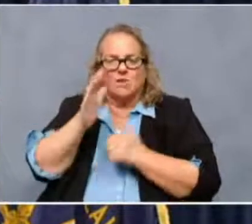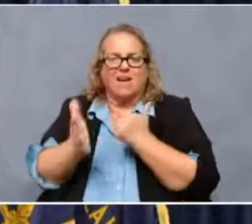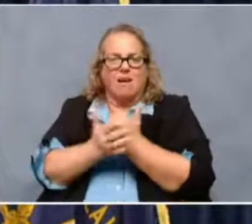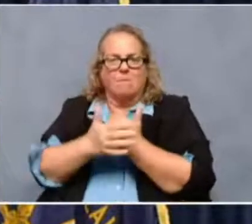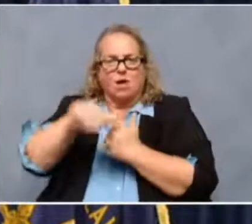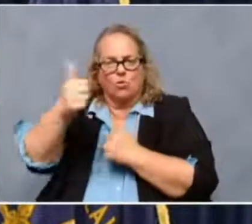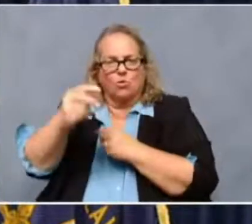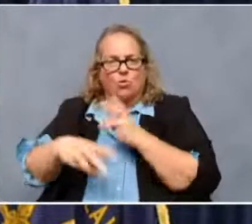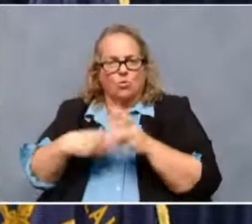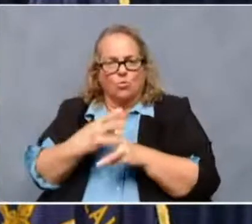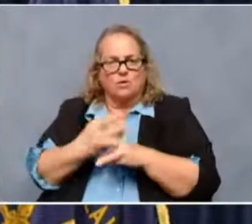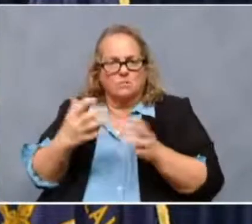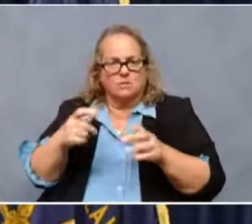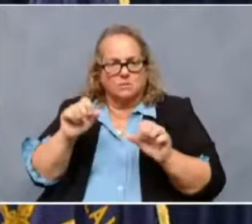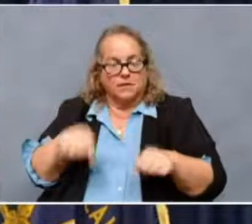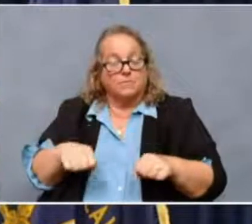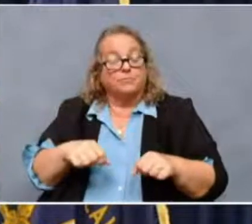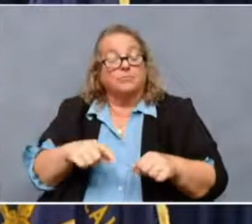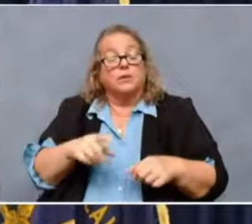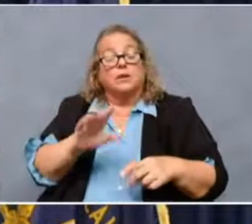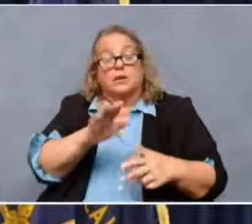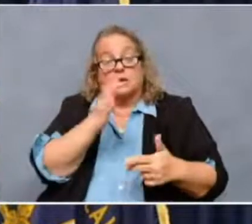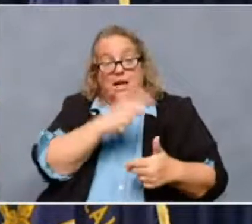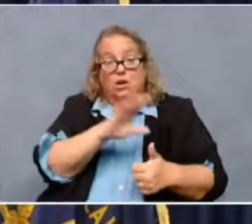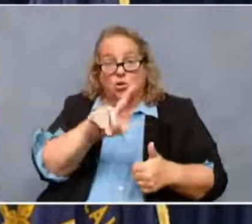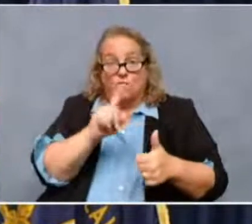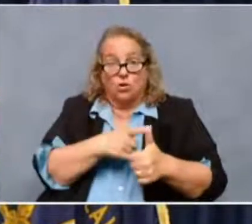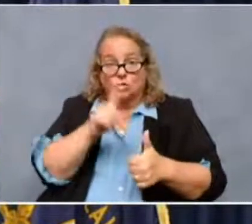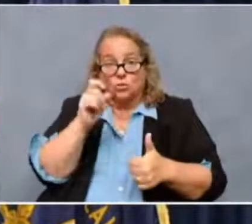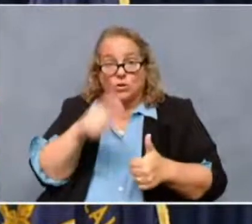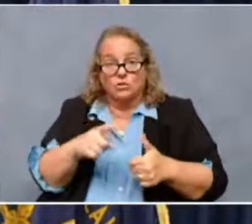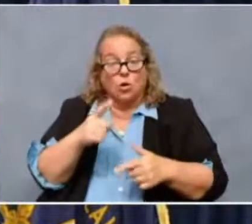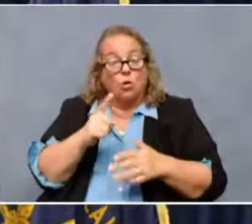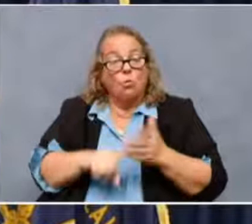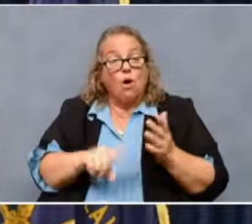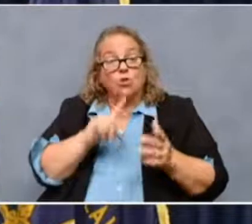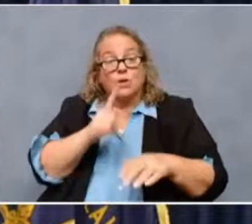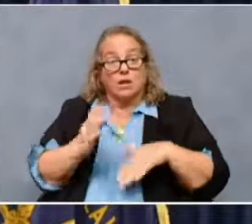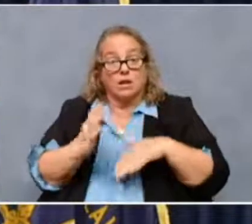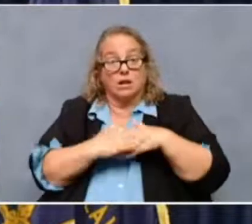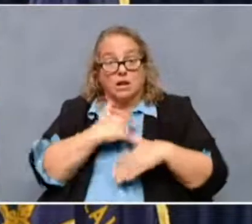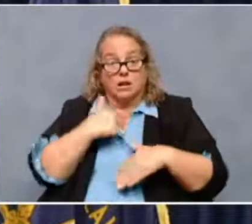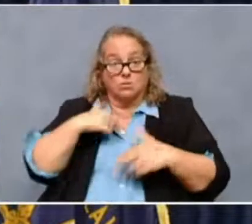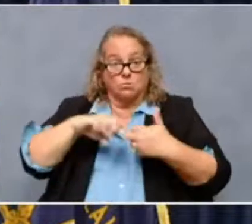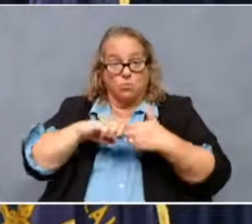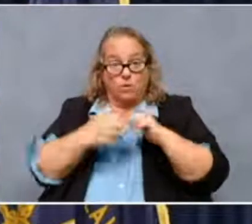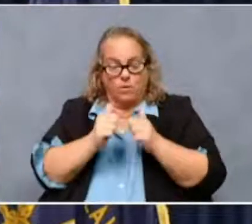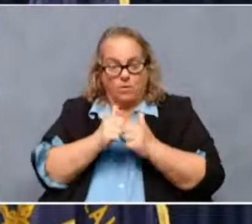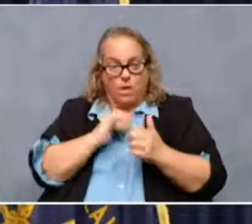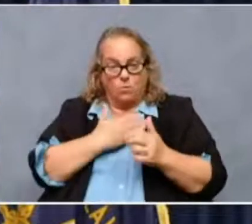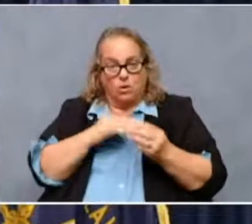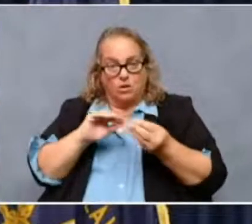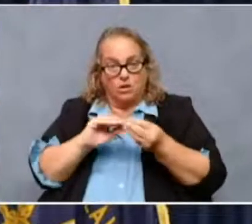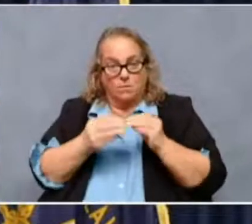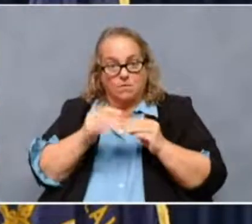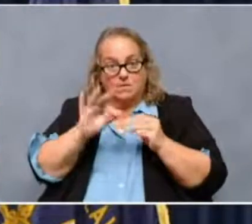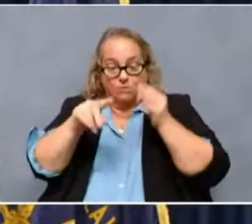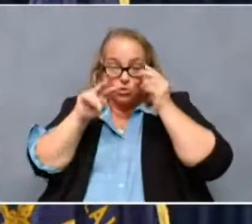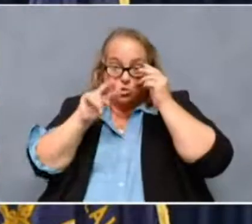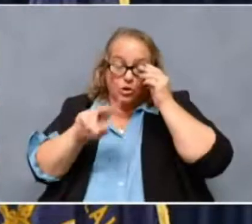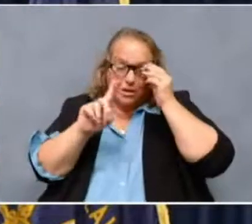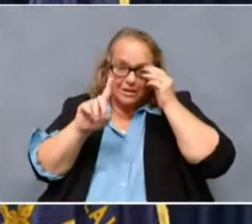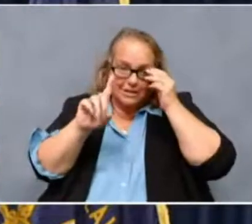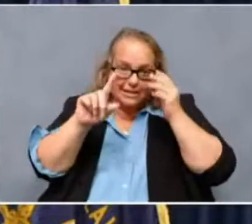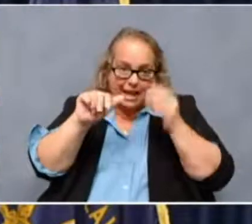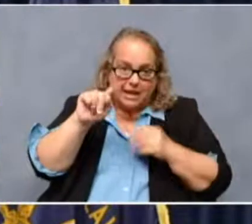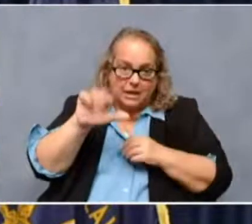alerted us that there may be a problem in the numbers was if you went on the federal database and you hovered over different counties, there were some age groups